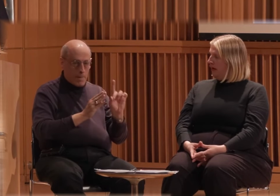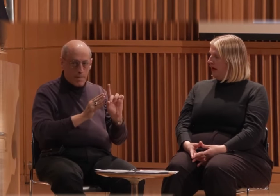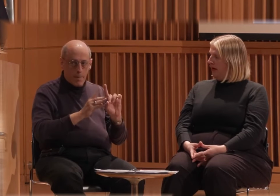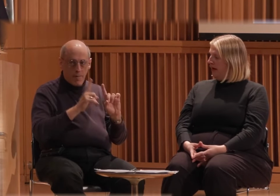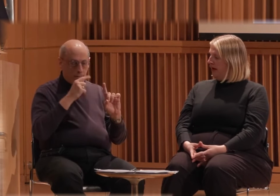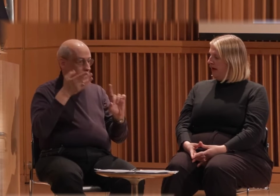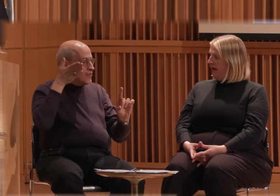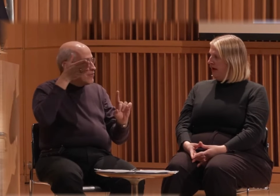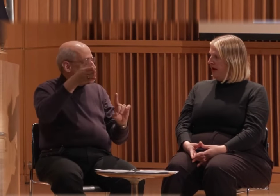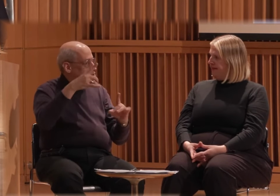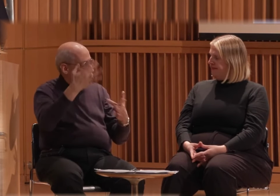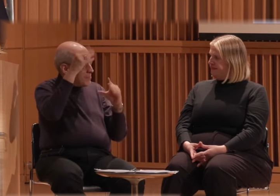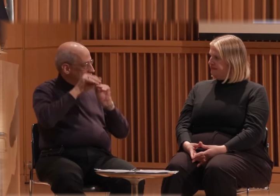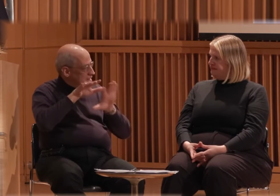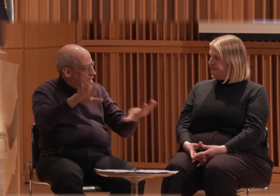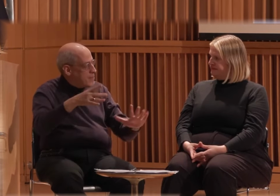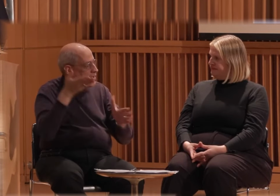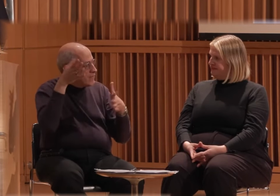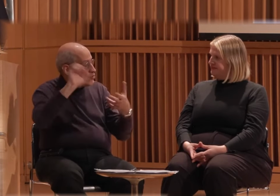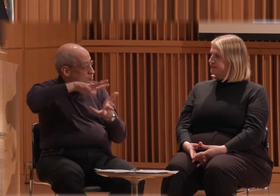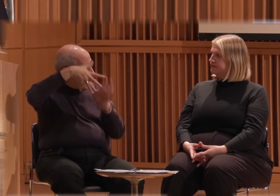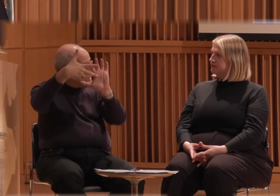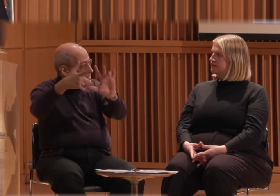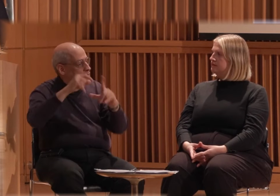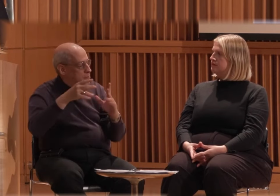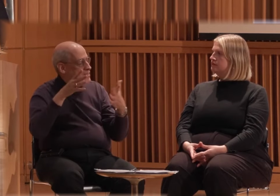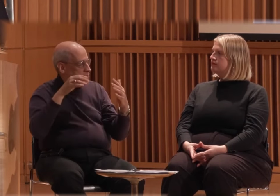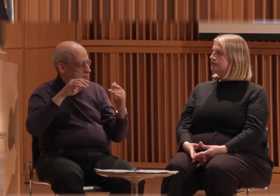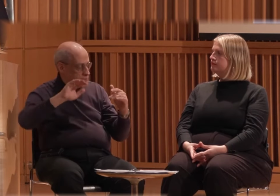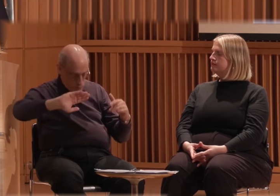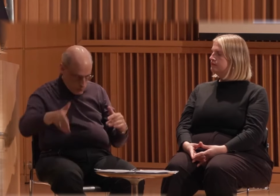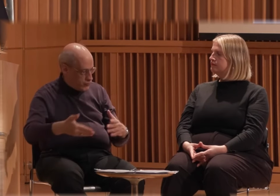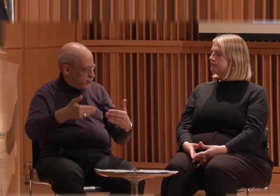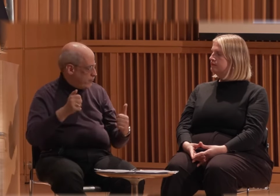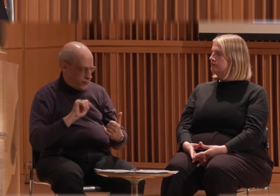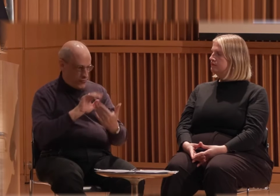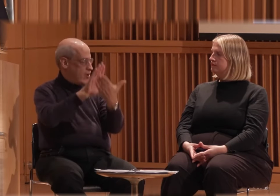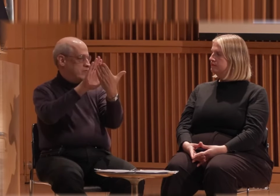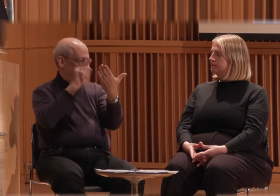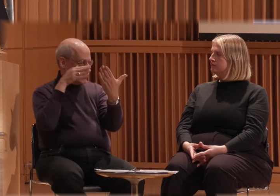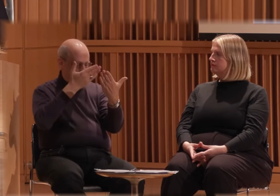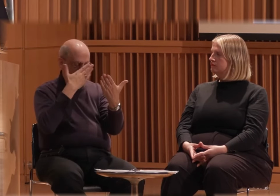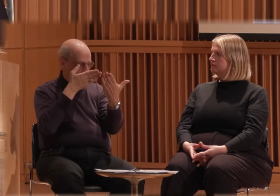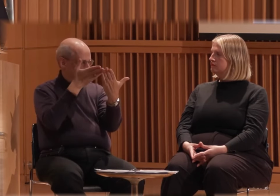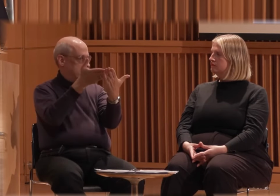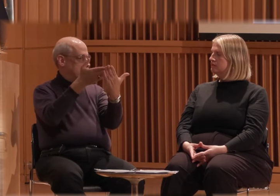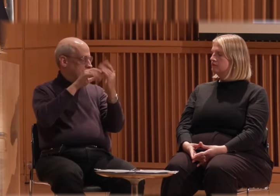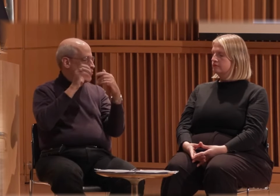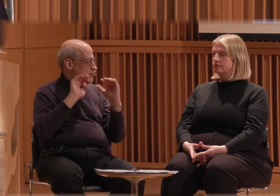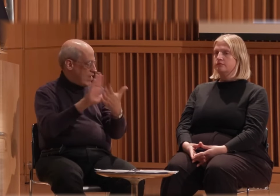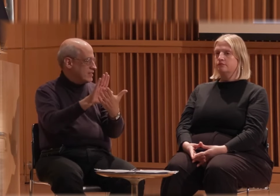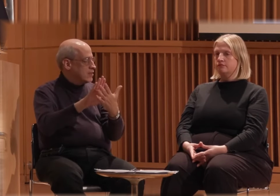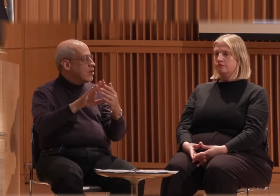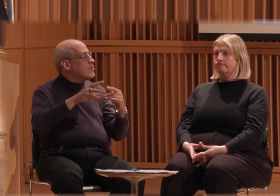for future pandemics and future crises certainly needs to be at the forefront far more than it was here. I mean, the